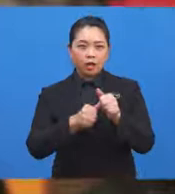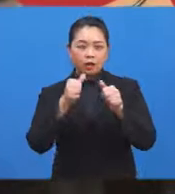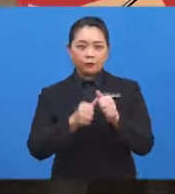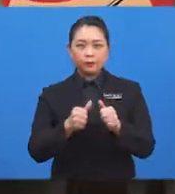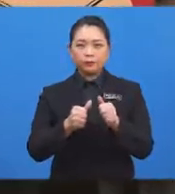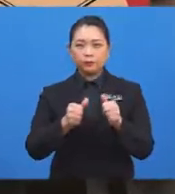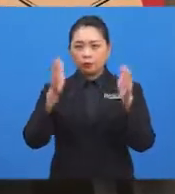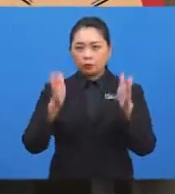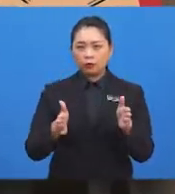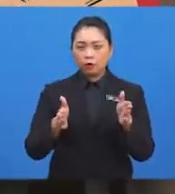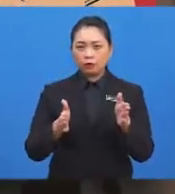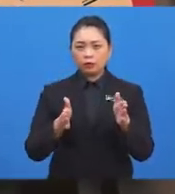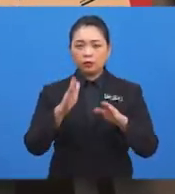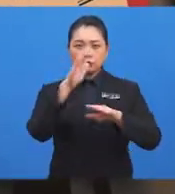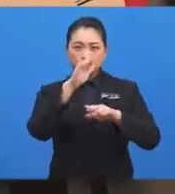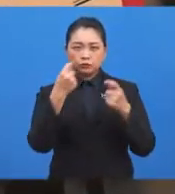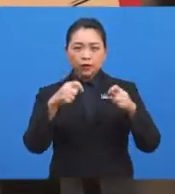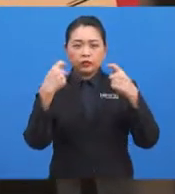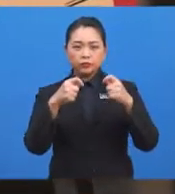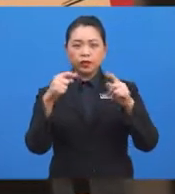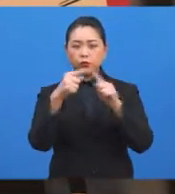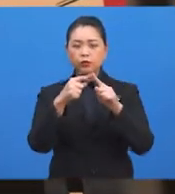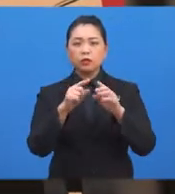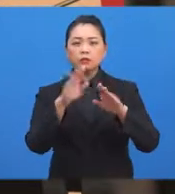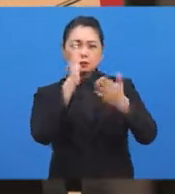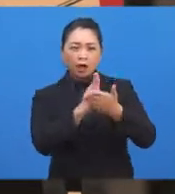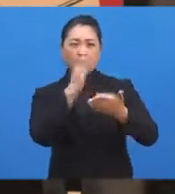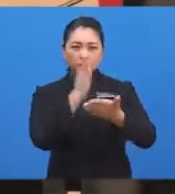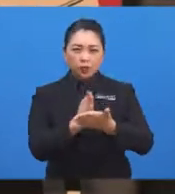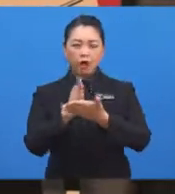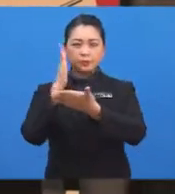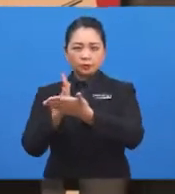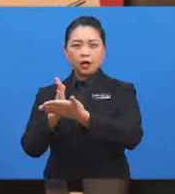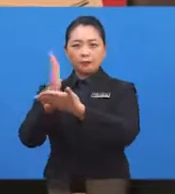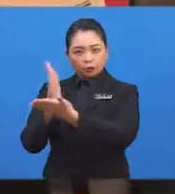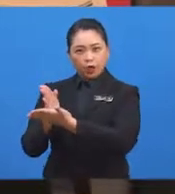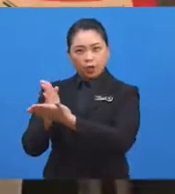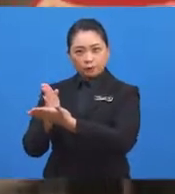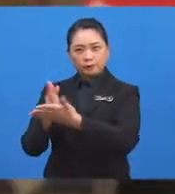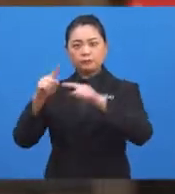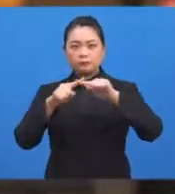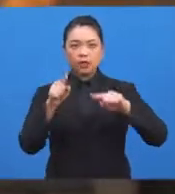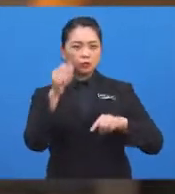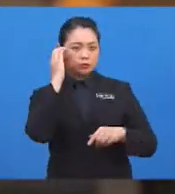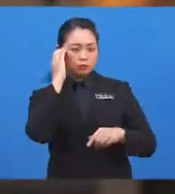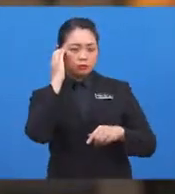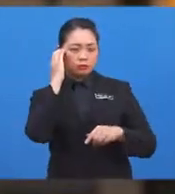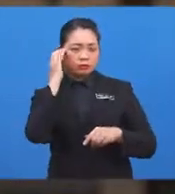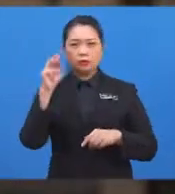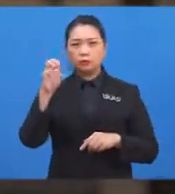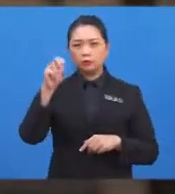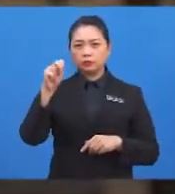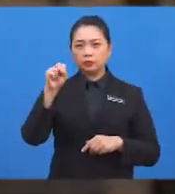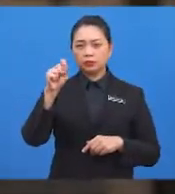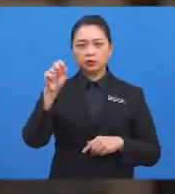Everyone tried to yell to the monster, "Stop! Stop! Stop!" But you know what? The monster can't hear